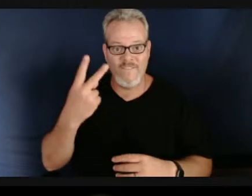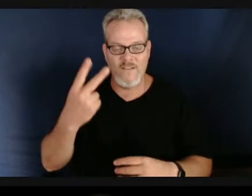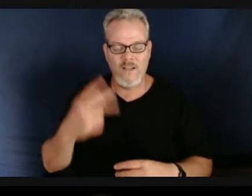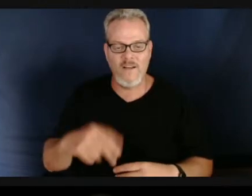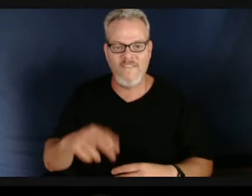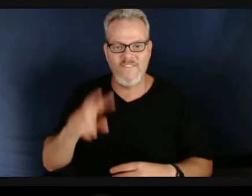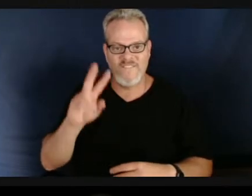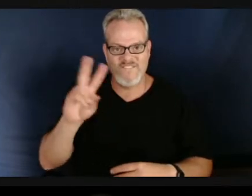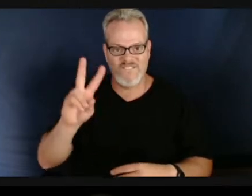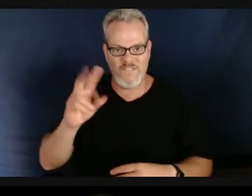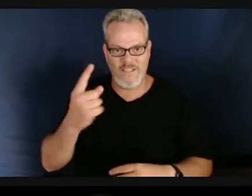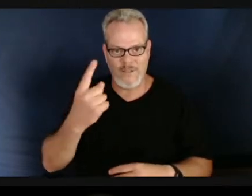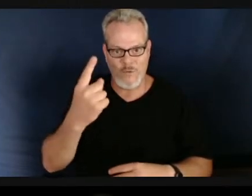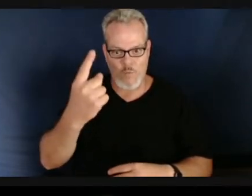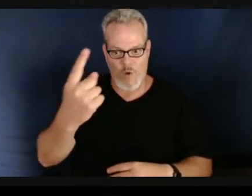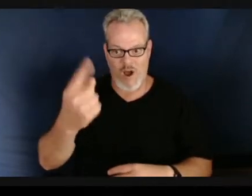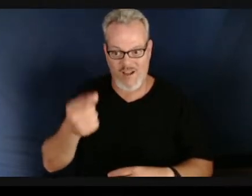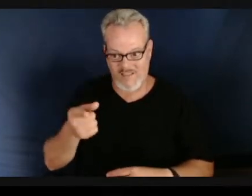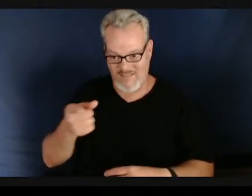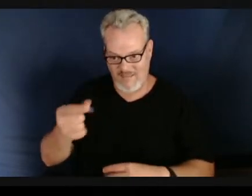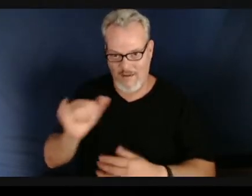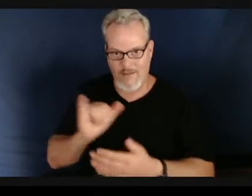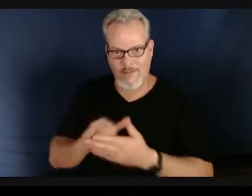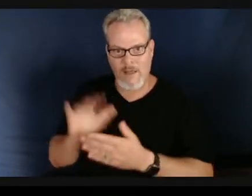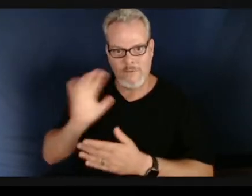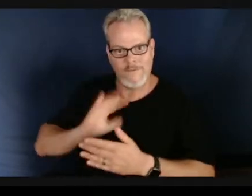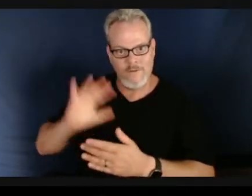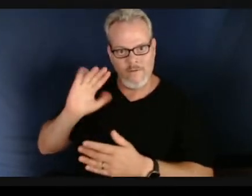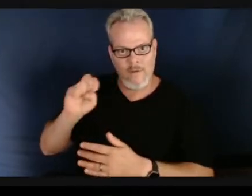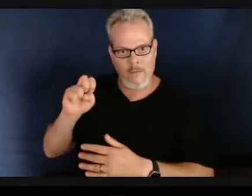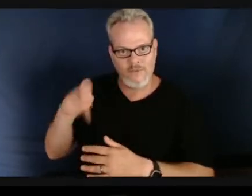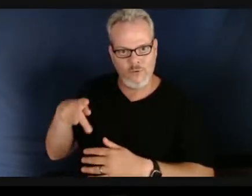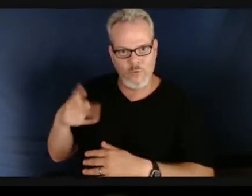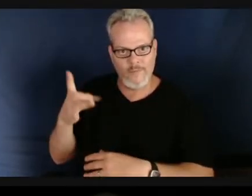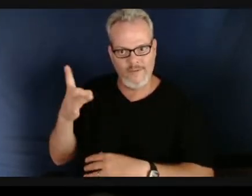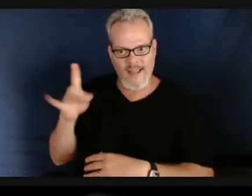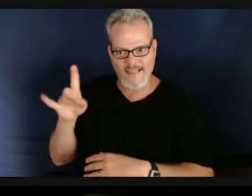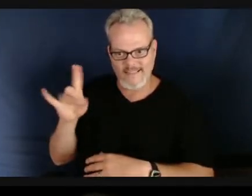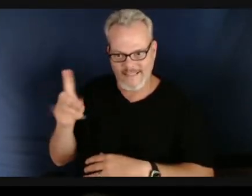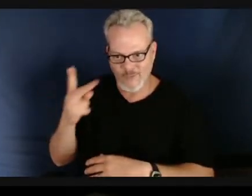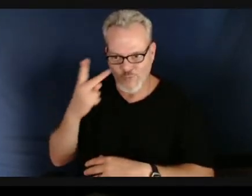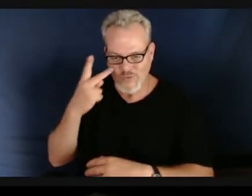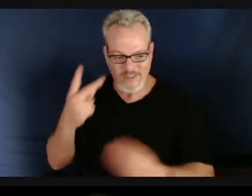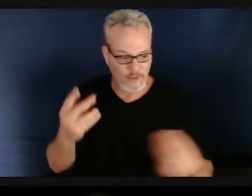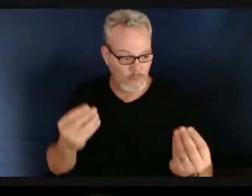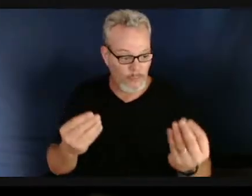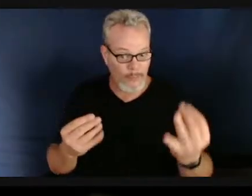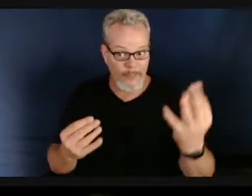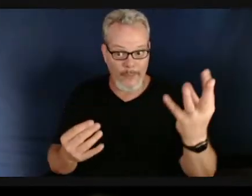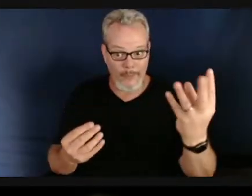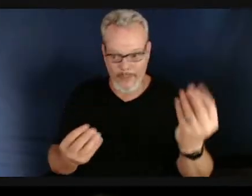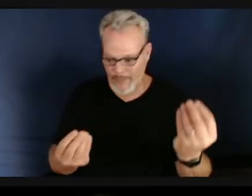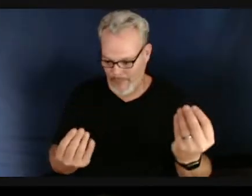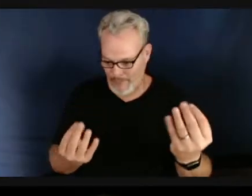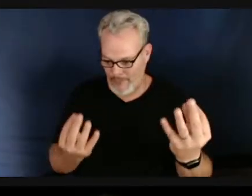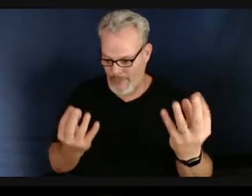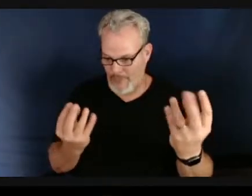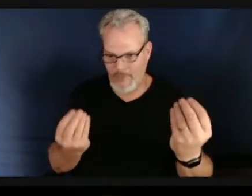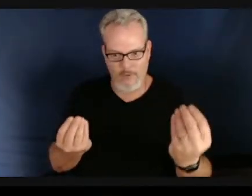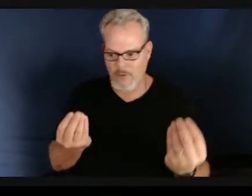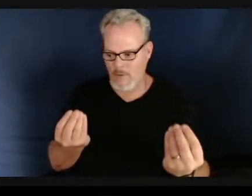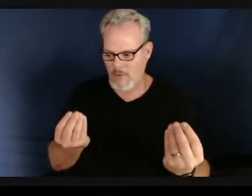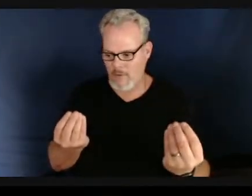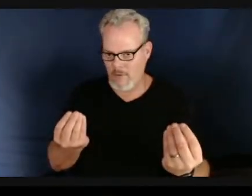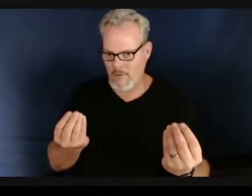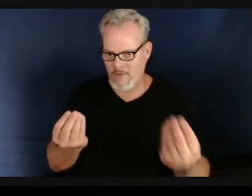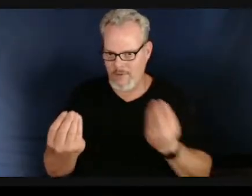from episode 18. And there is our north vent and south vent in the back. I'm sorry, north vent here and south